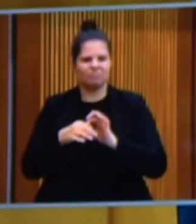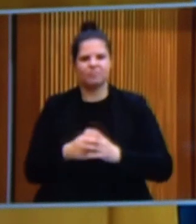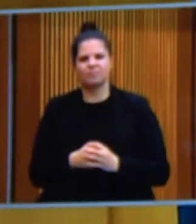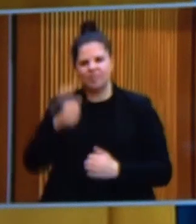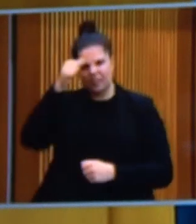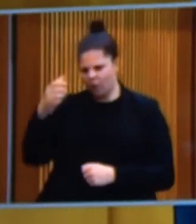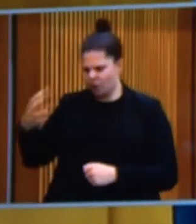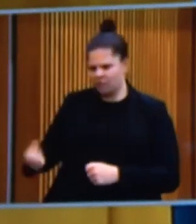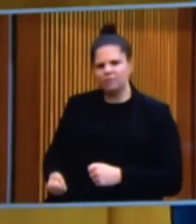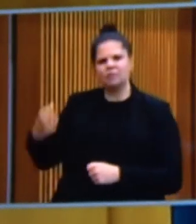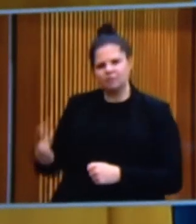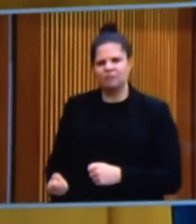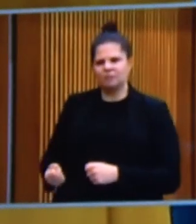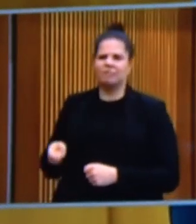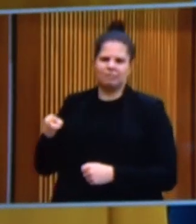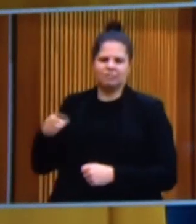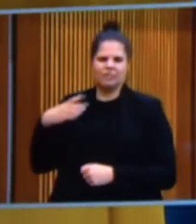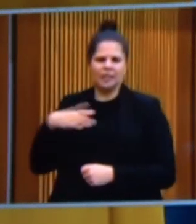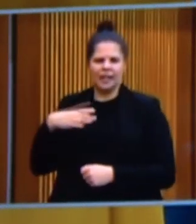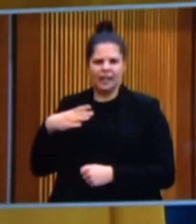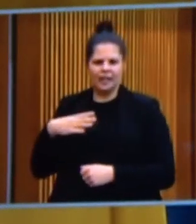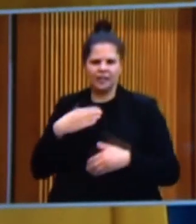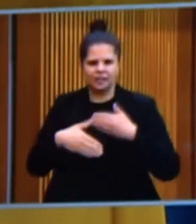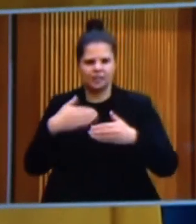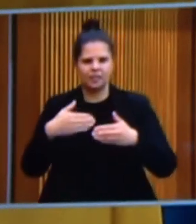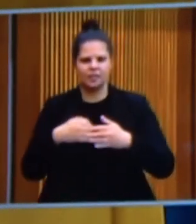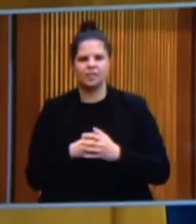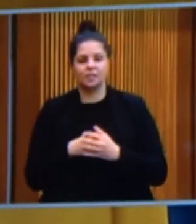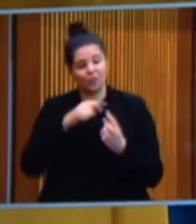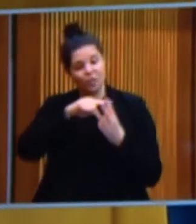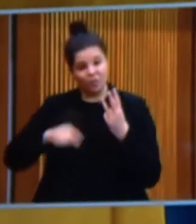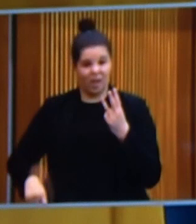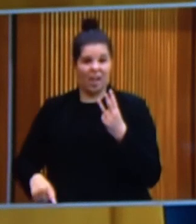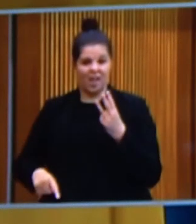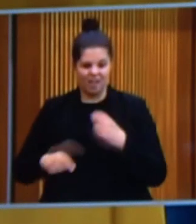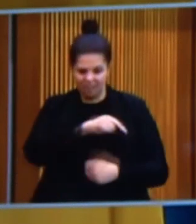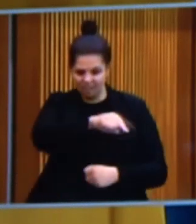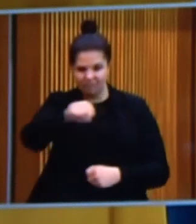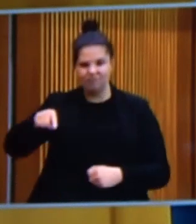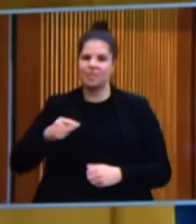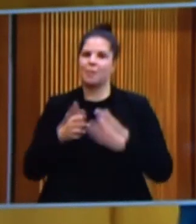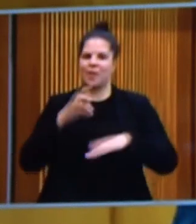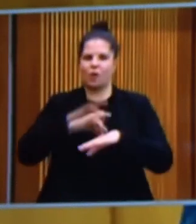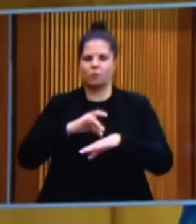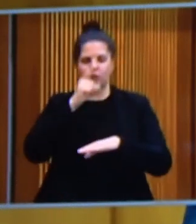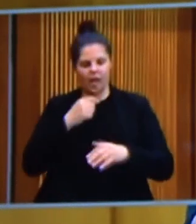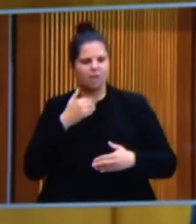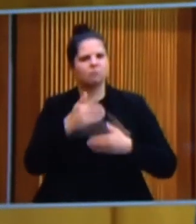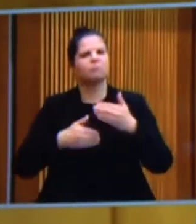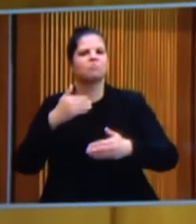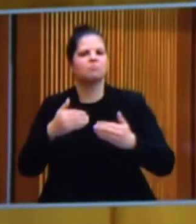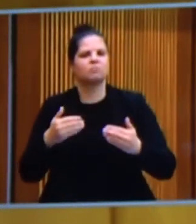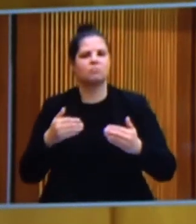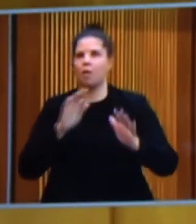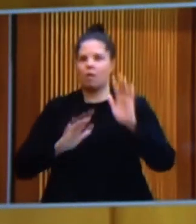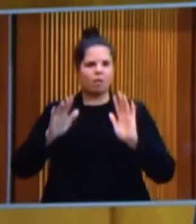they have from their ordinary operations. Those three things together will mean that our hospitals will be able to continue. An important part